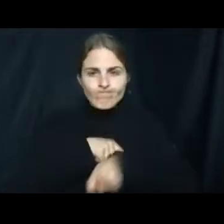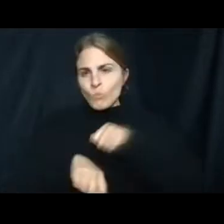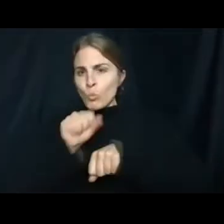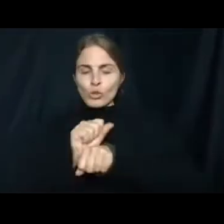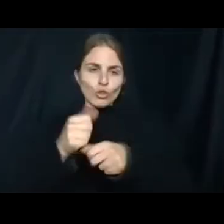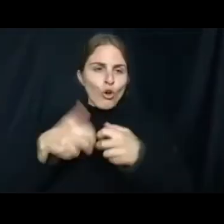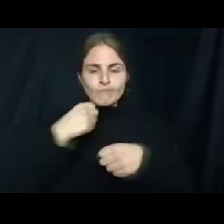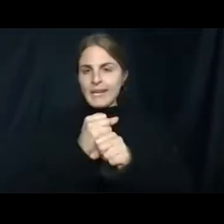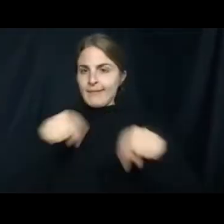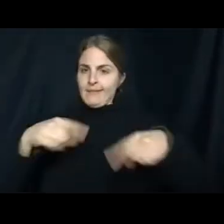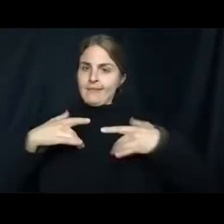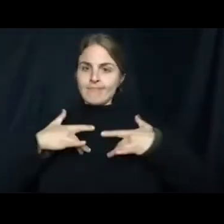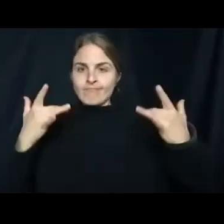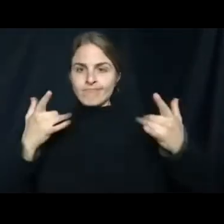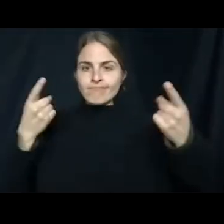who is